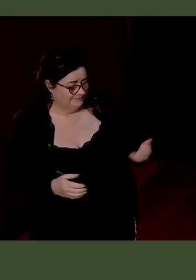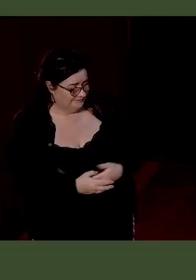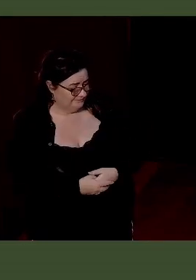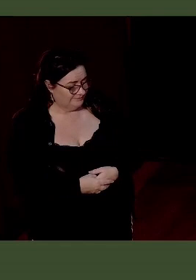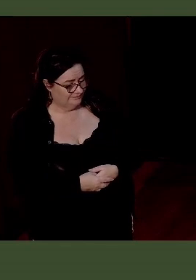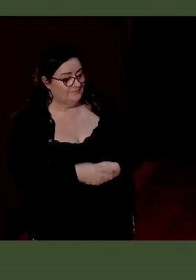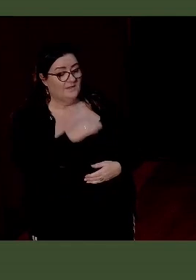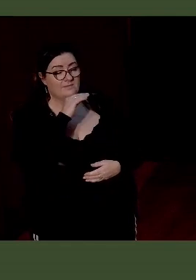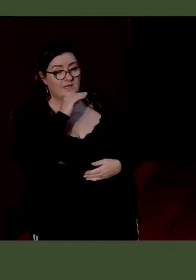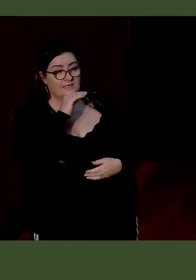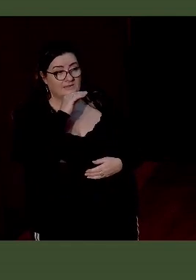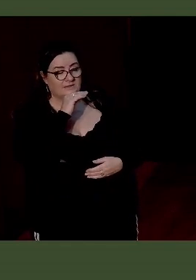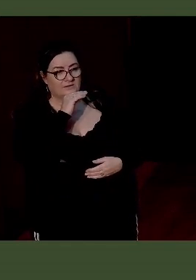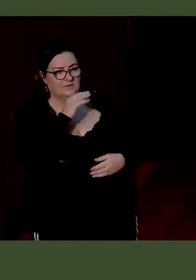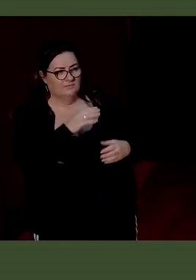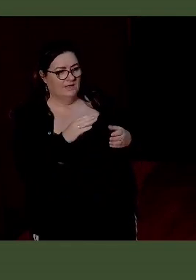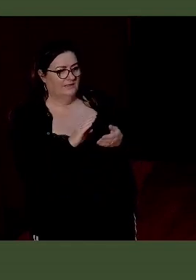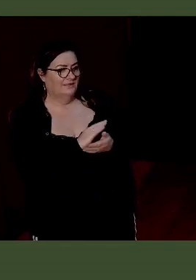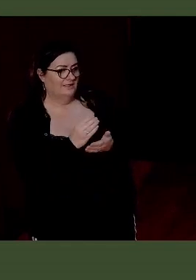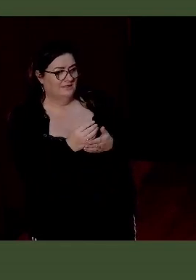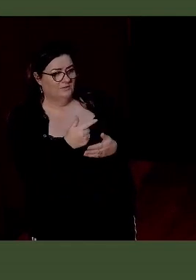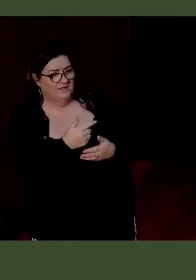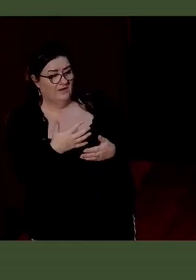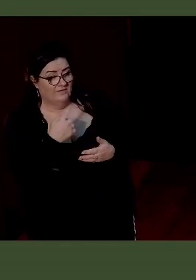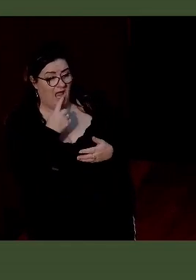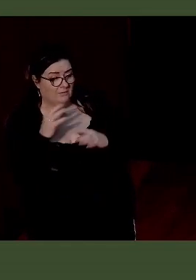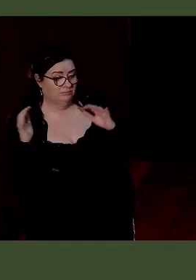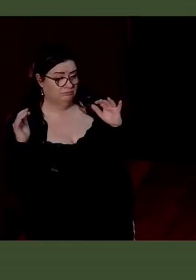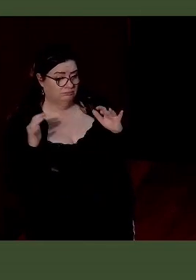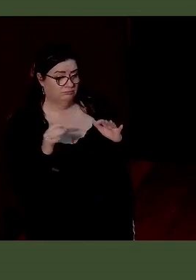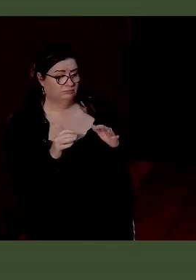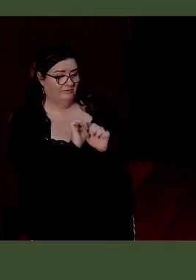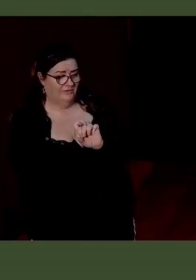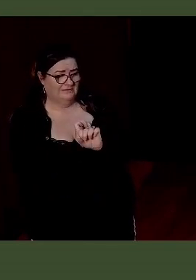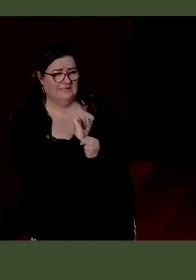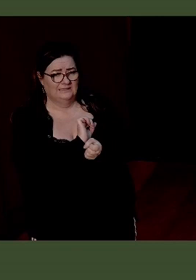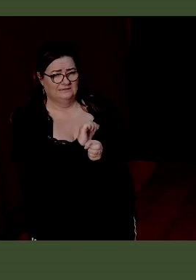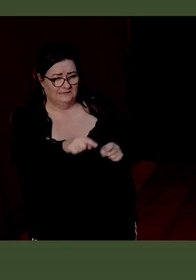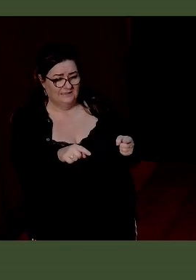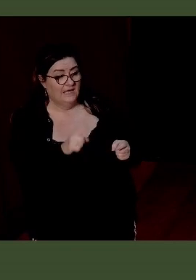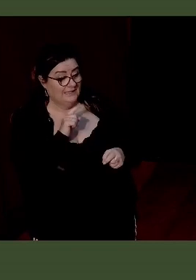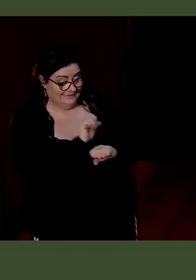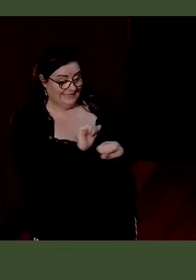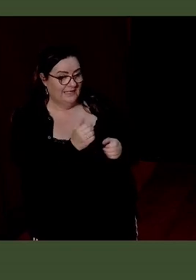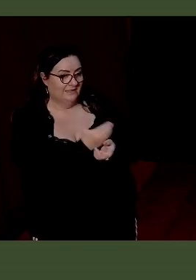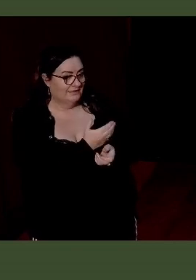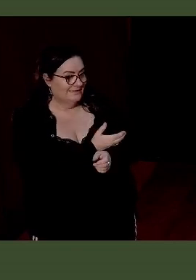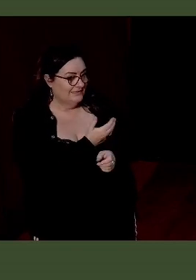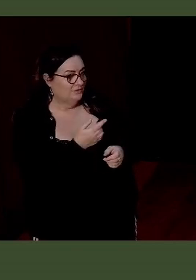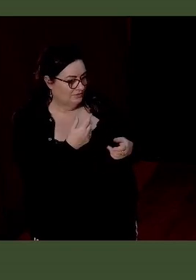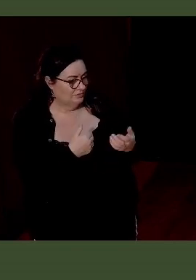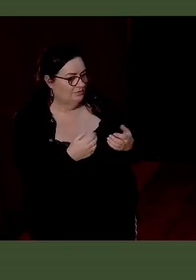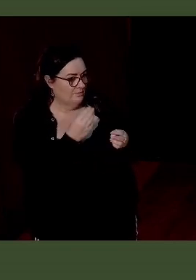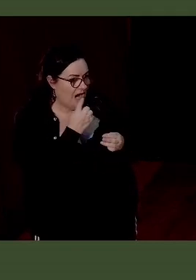that they were seriously overcrowded by 1925. And most importantly, they continued to house the same